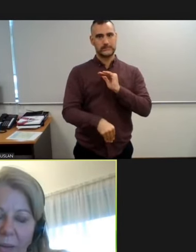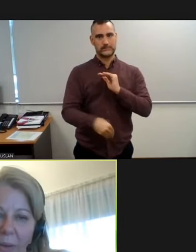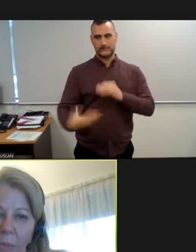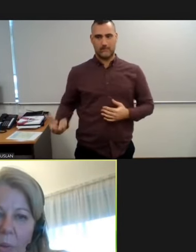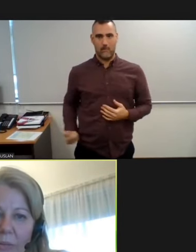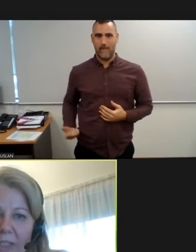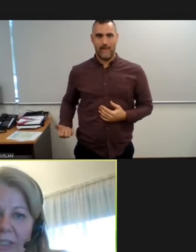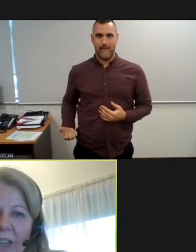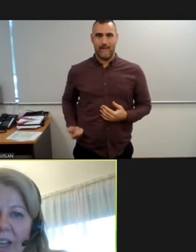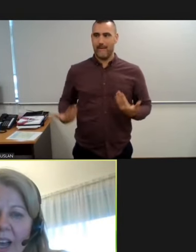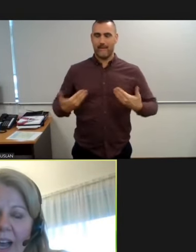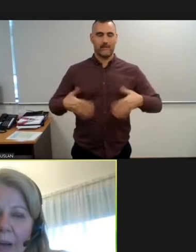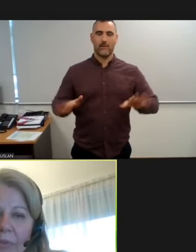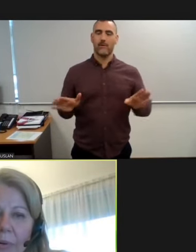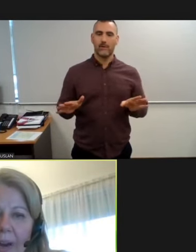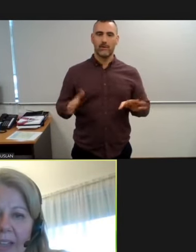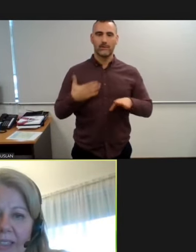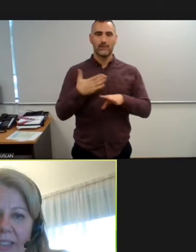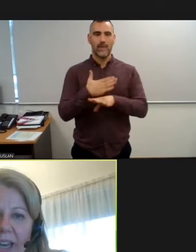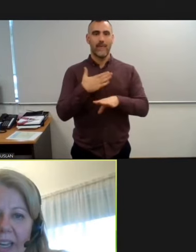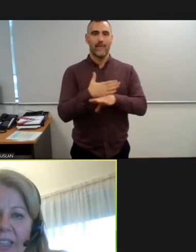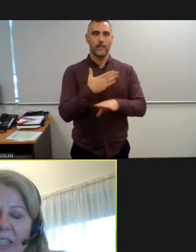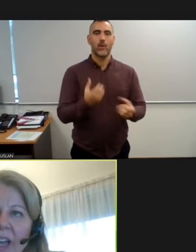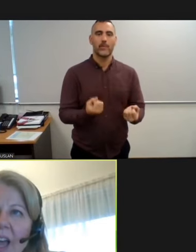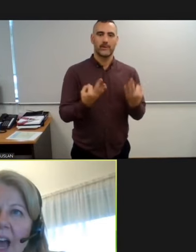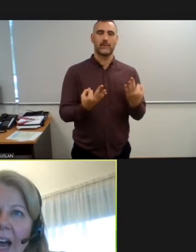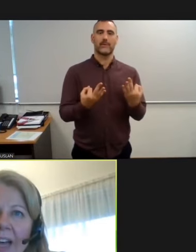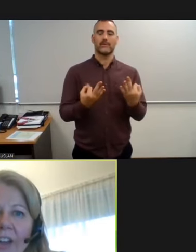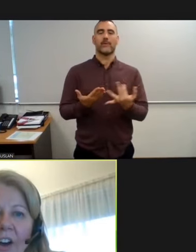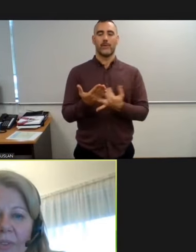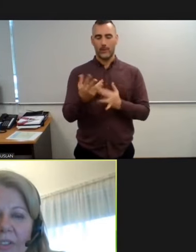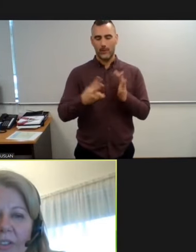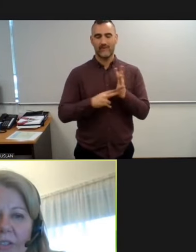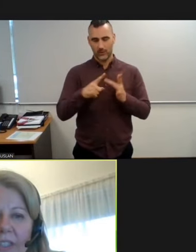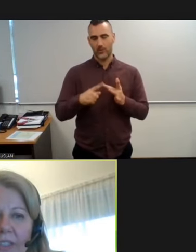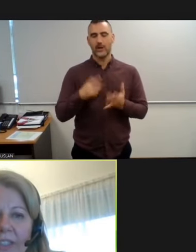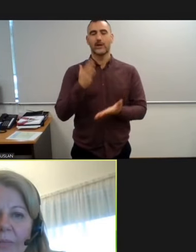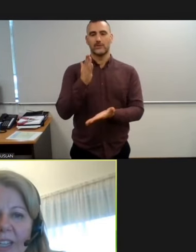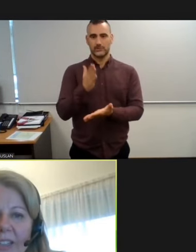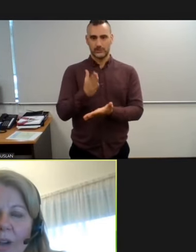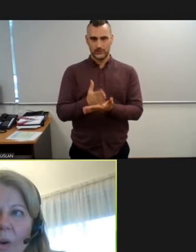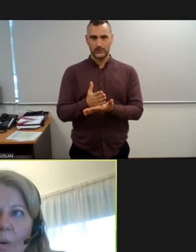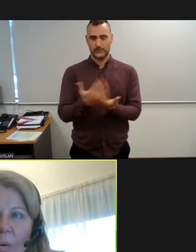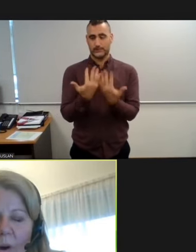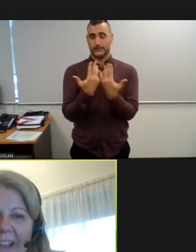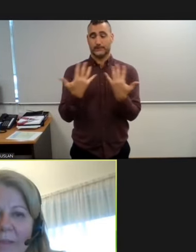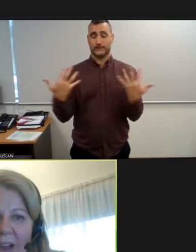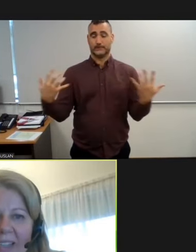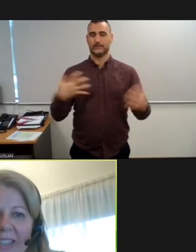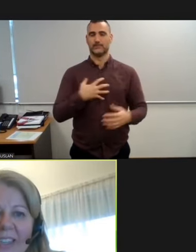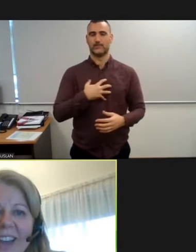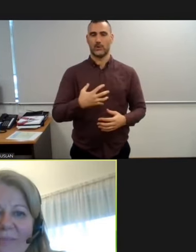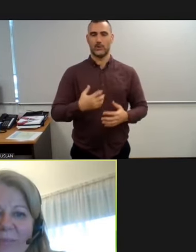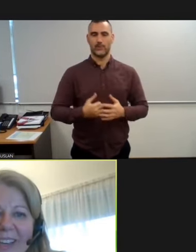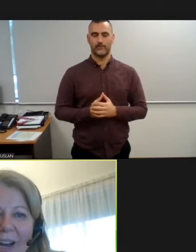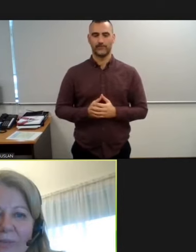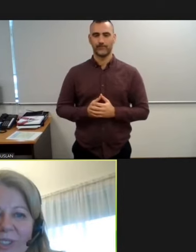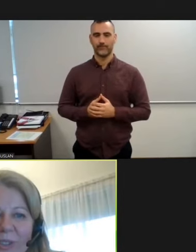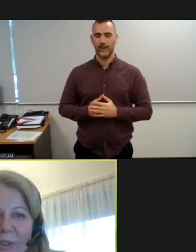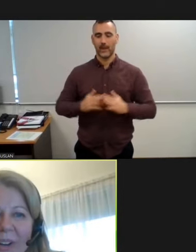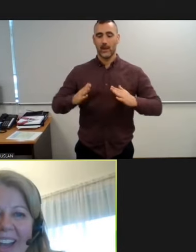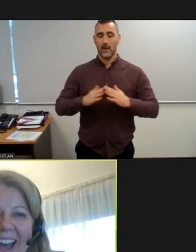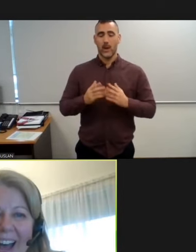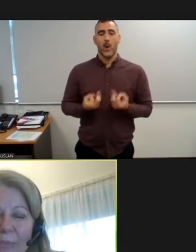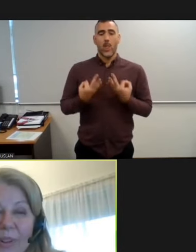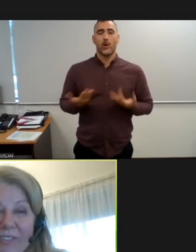with employment throughout the state. The homelessness service system is quite amazing at being able